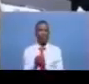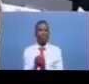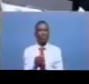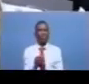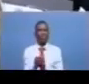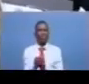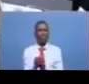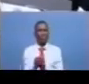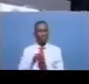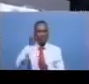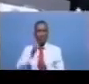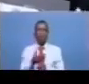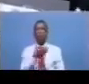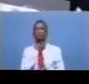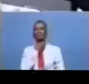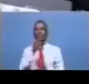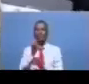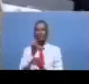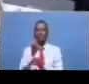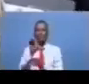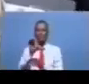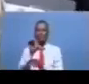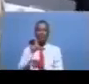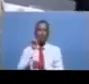she is not held to her own representations